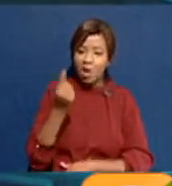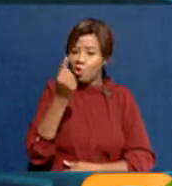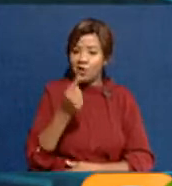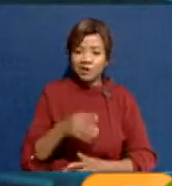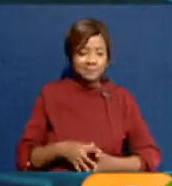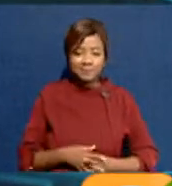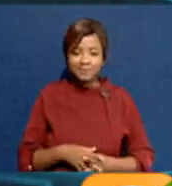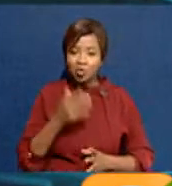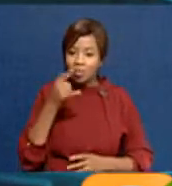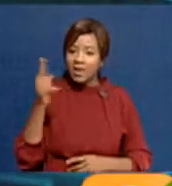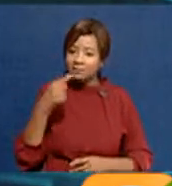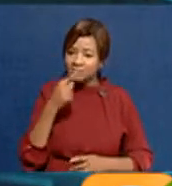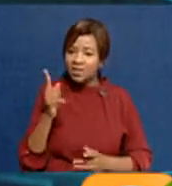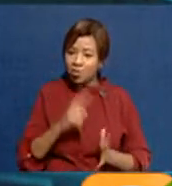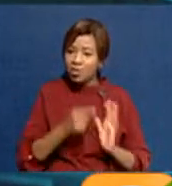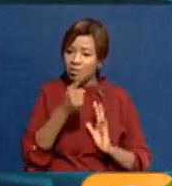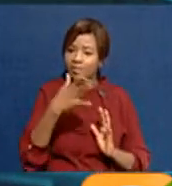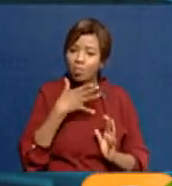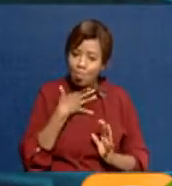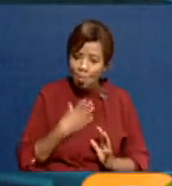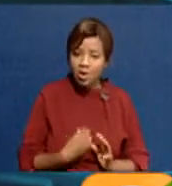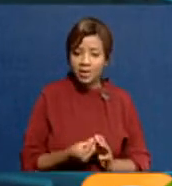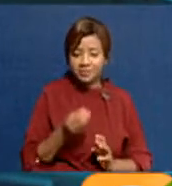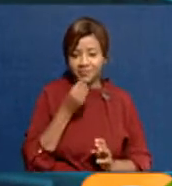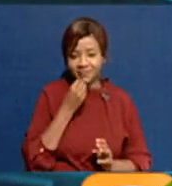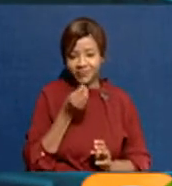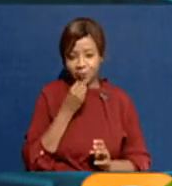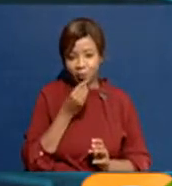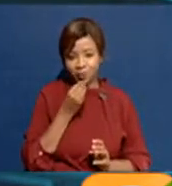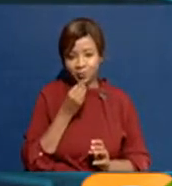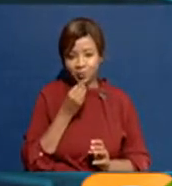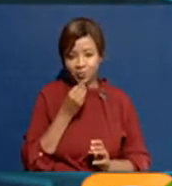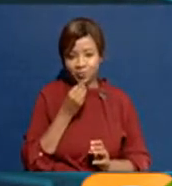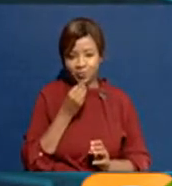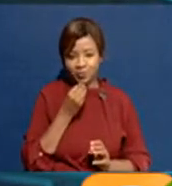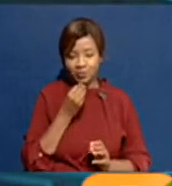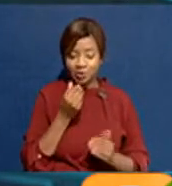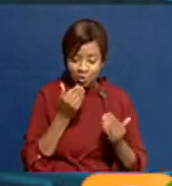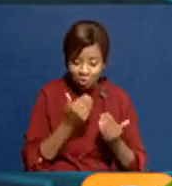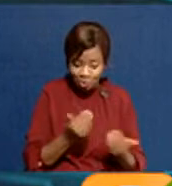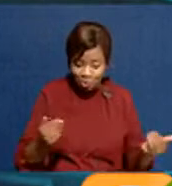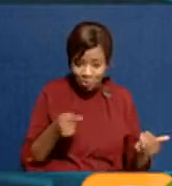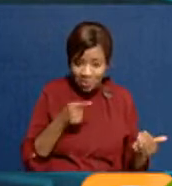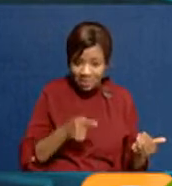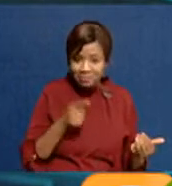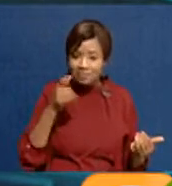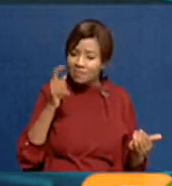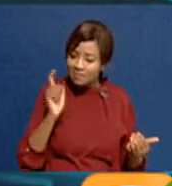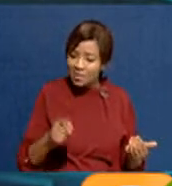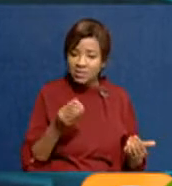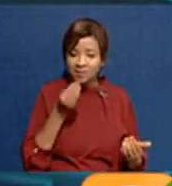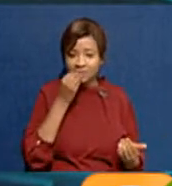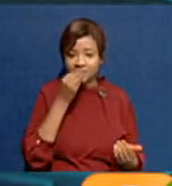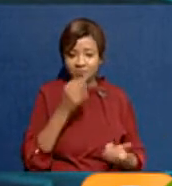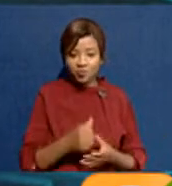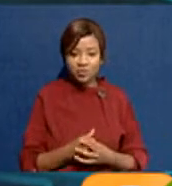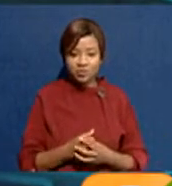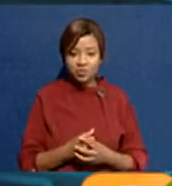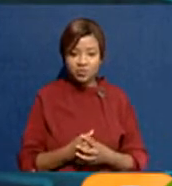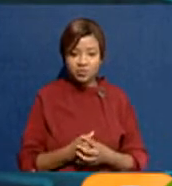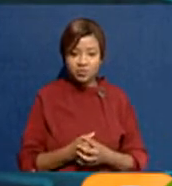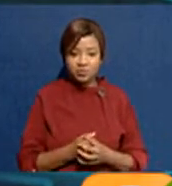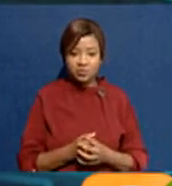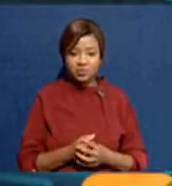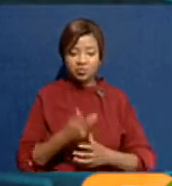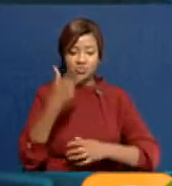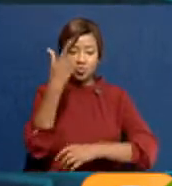mentioned survival. Mm. And what came to mind is child survival. And immunization is one of the